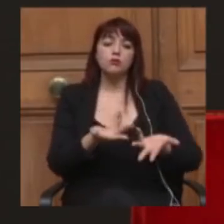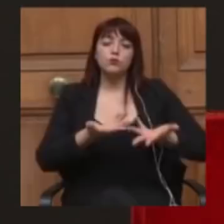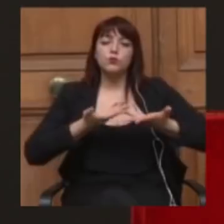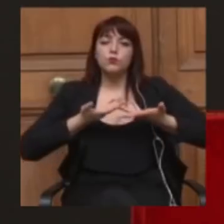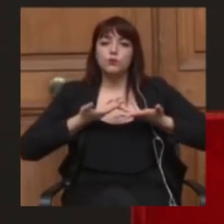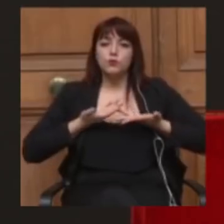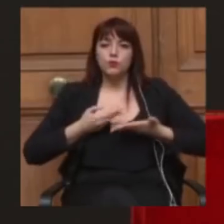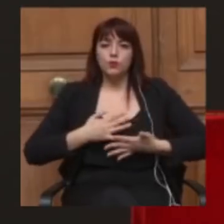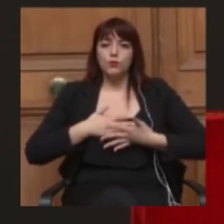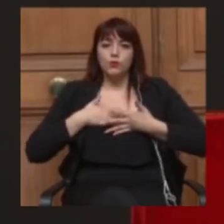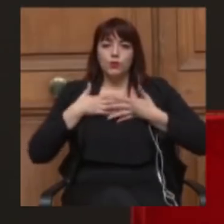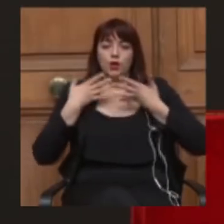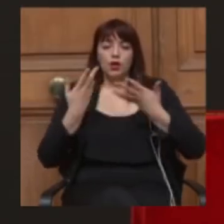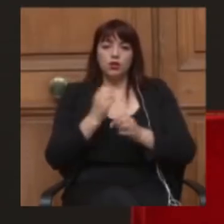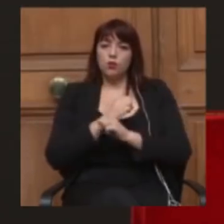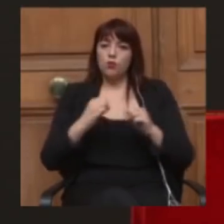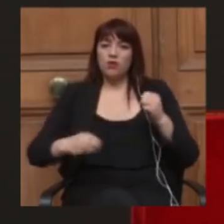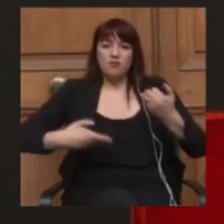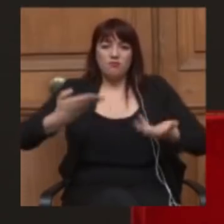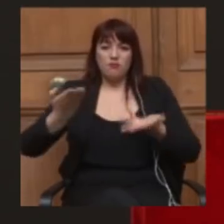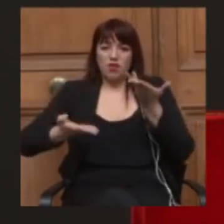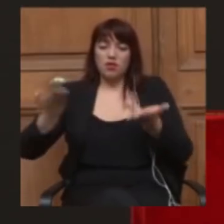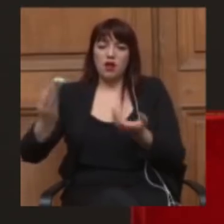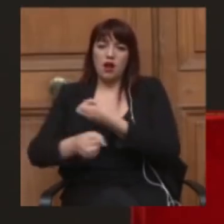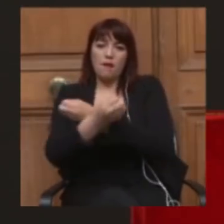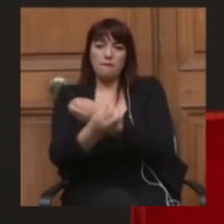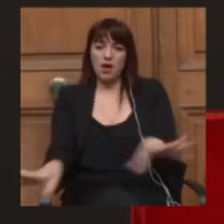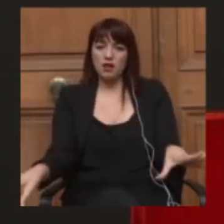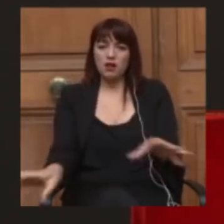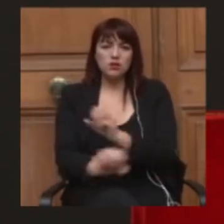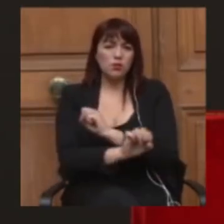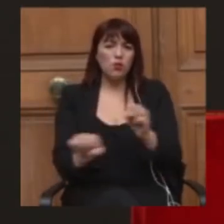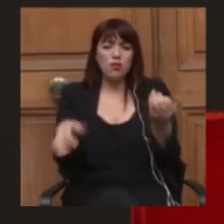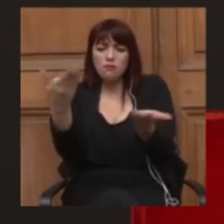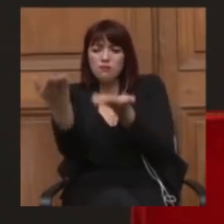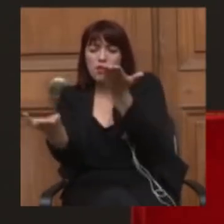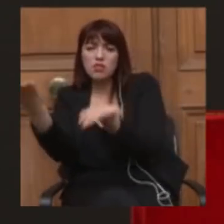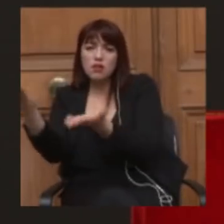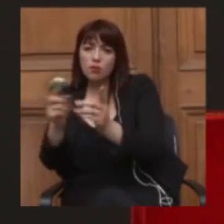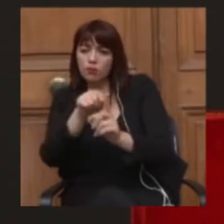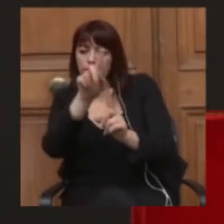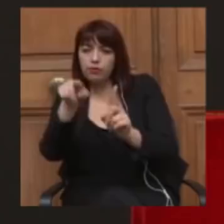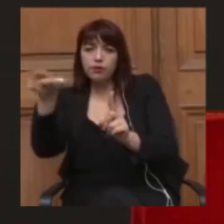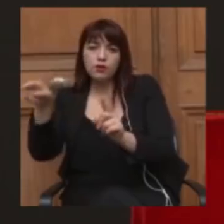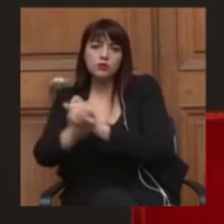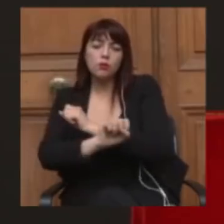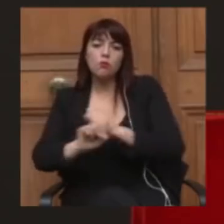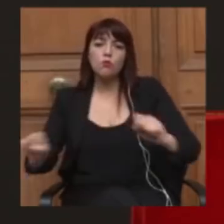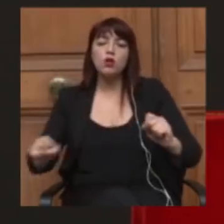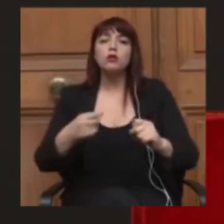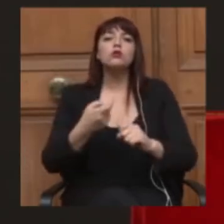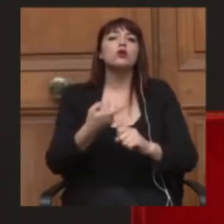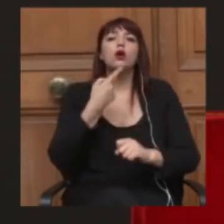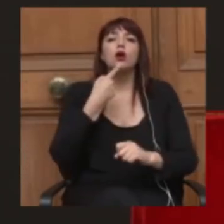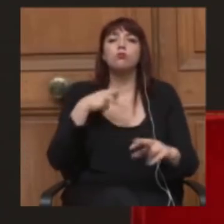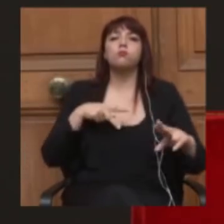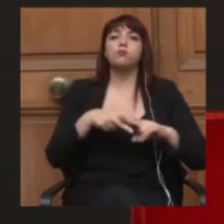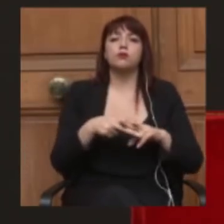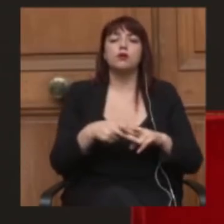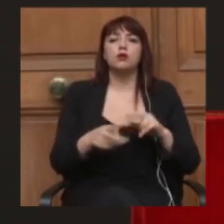of loss. These are the breaks, the interruptions by which something